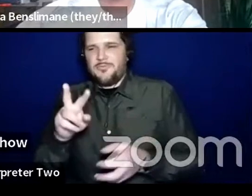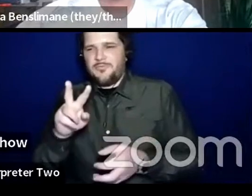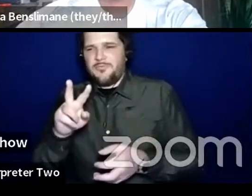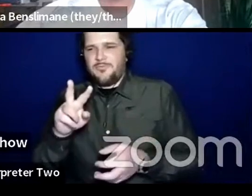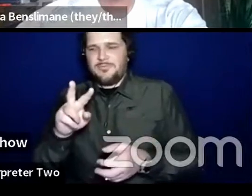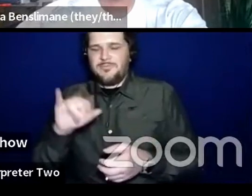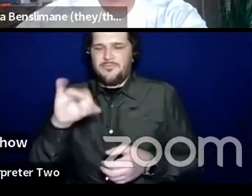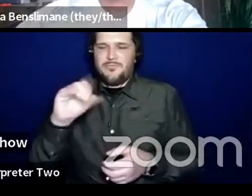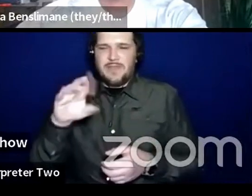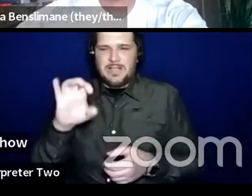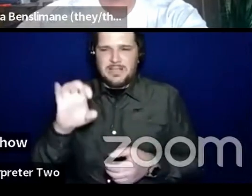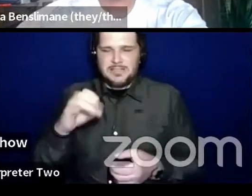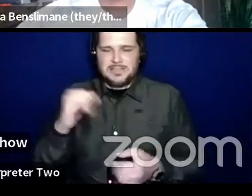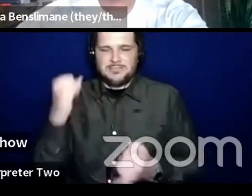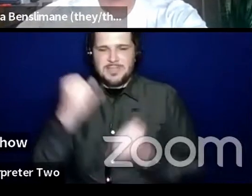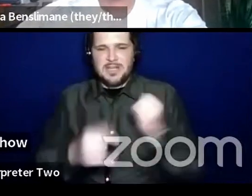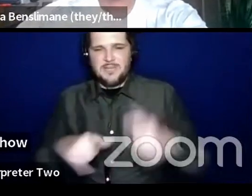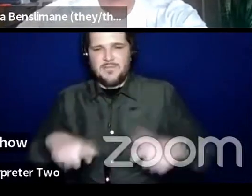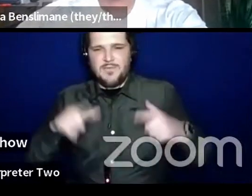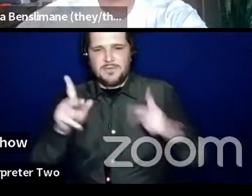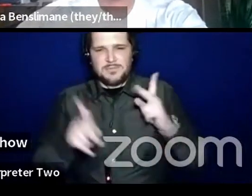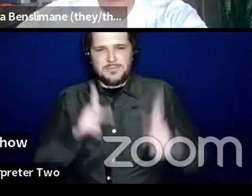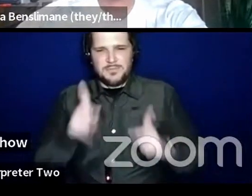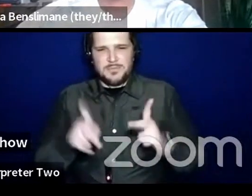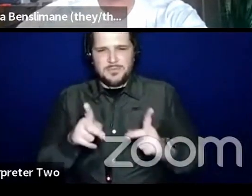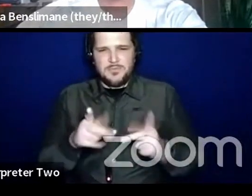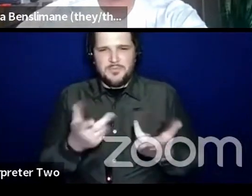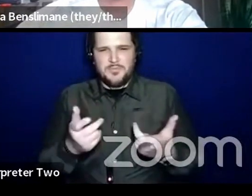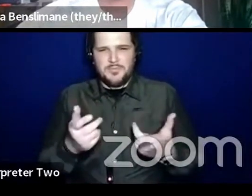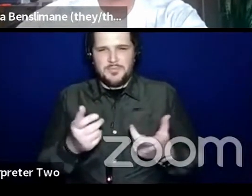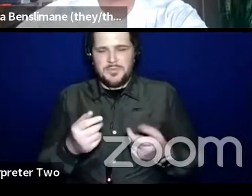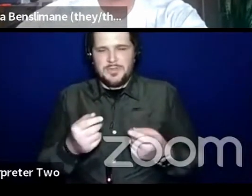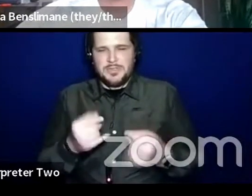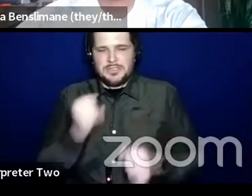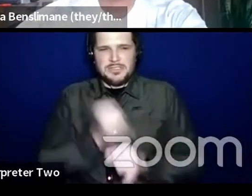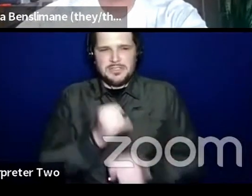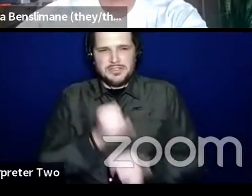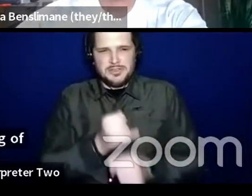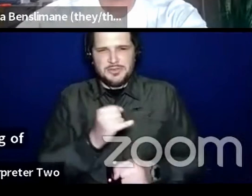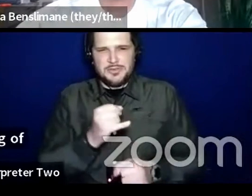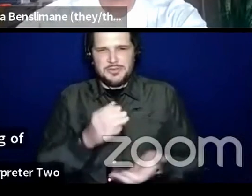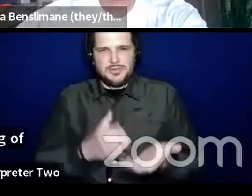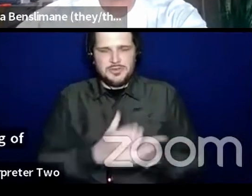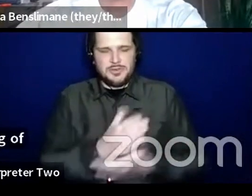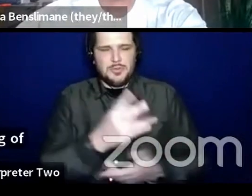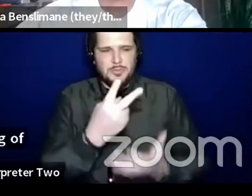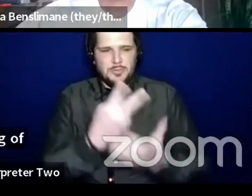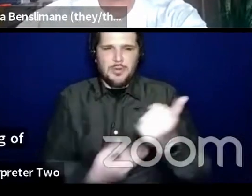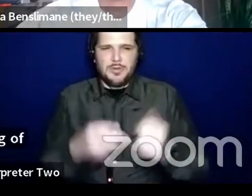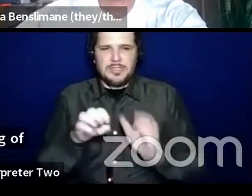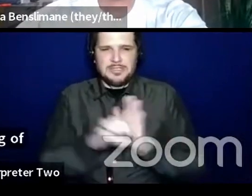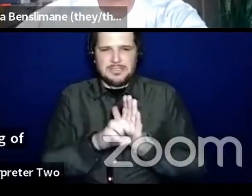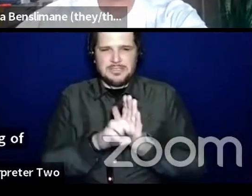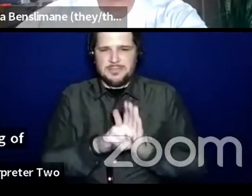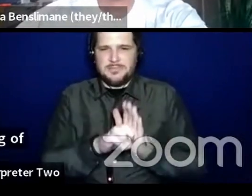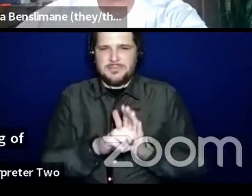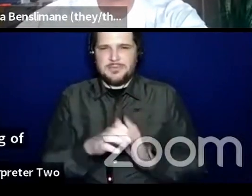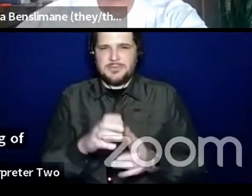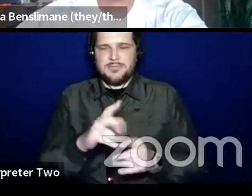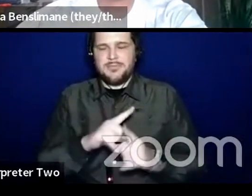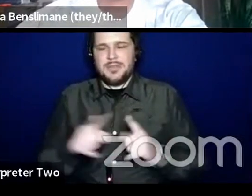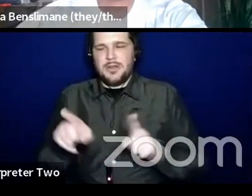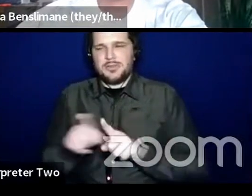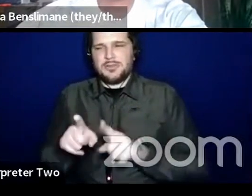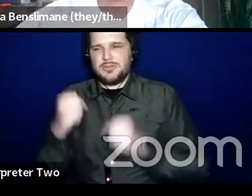ending the lives of people. And so institutions, through both of those examples, but through so many